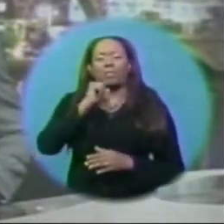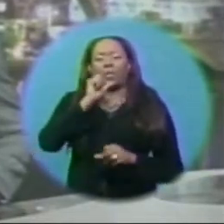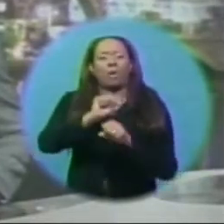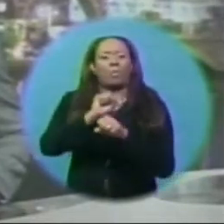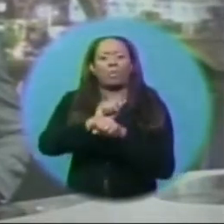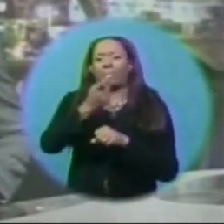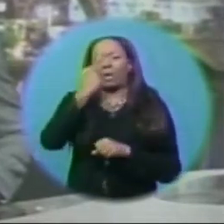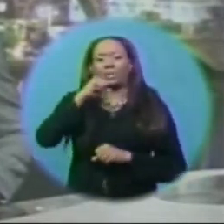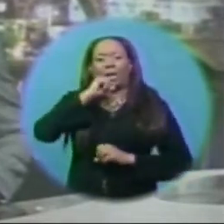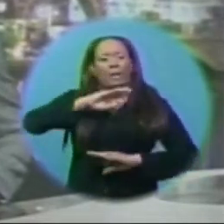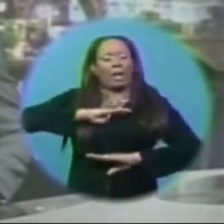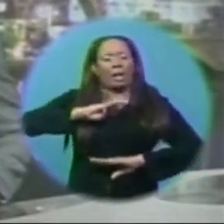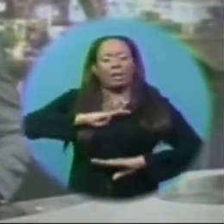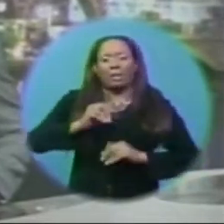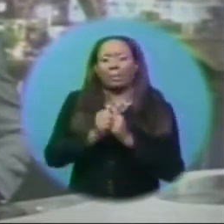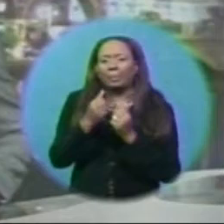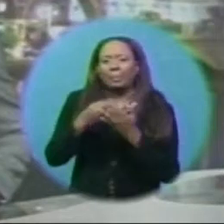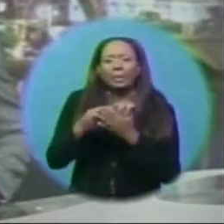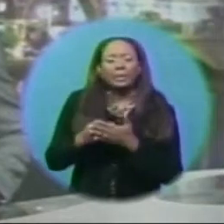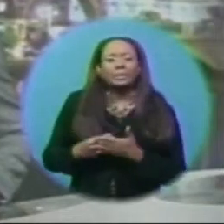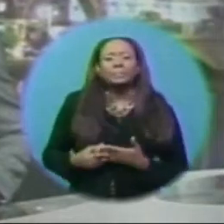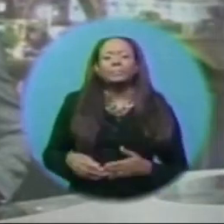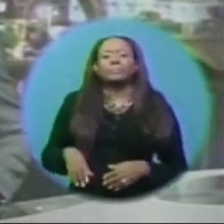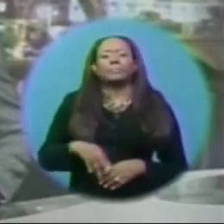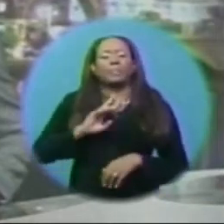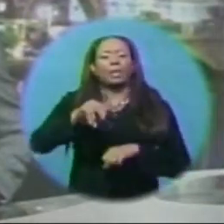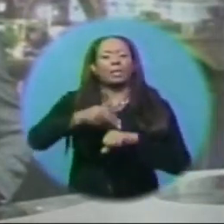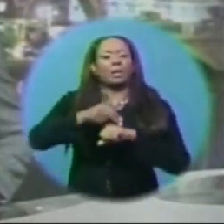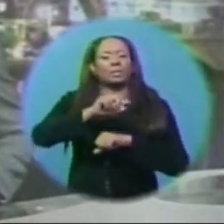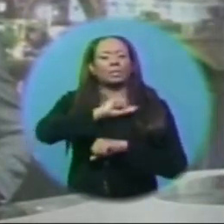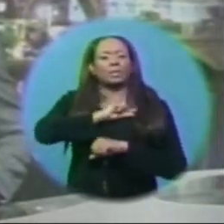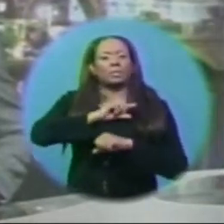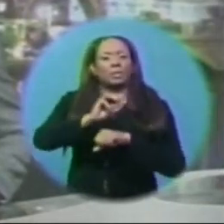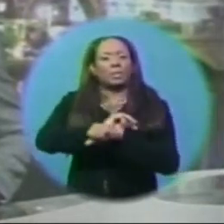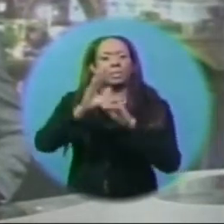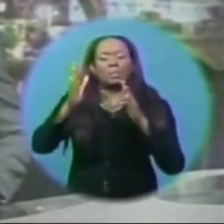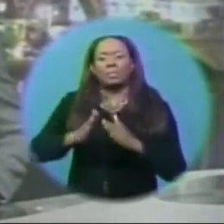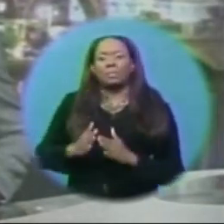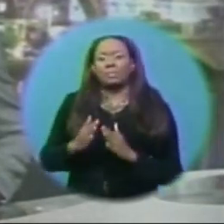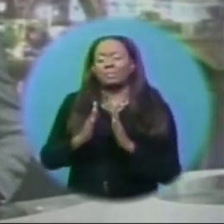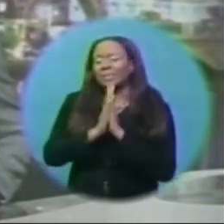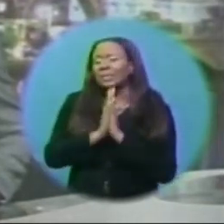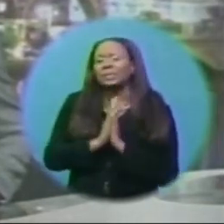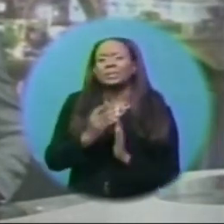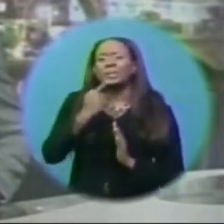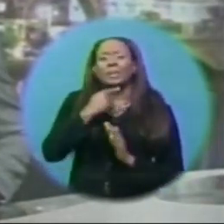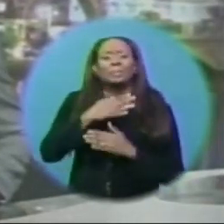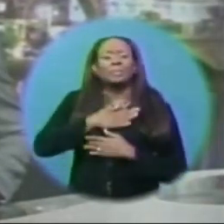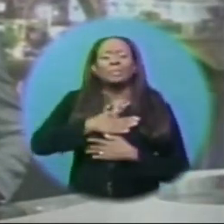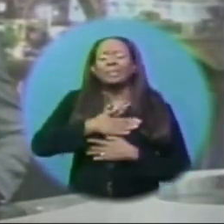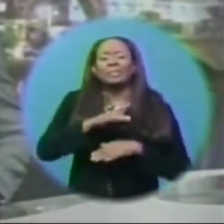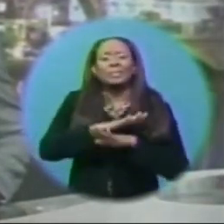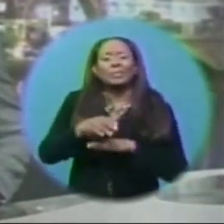dissatisfaction with the wage offer. National Security Minister Robert Montague is appealing to the cops not to take industrial